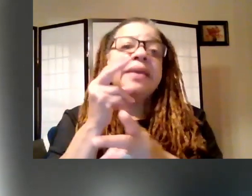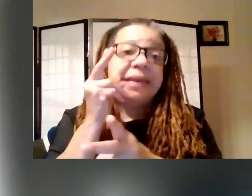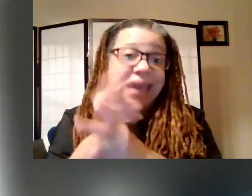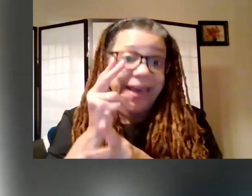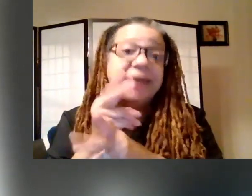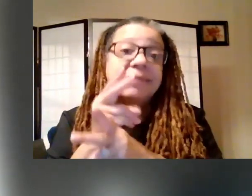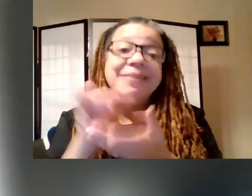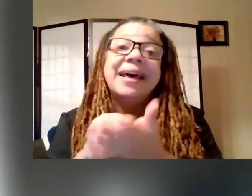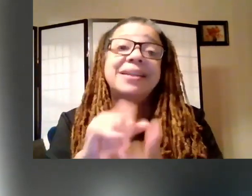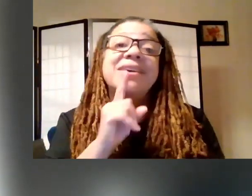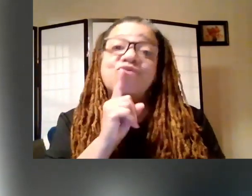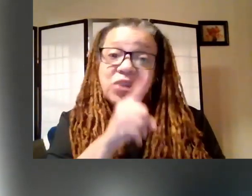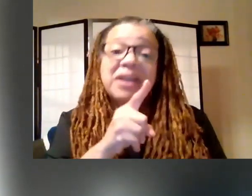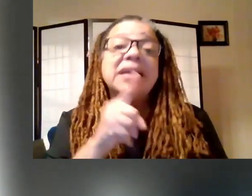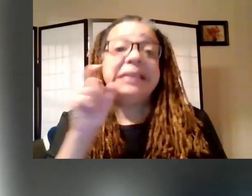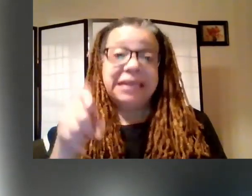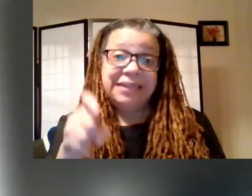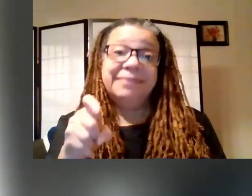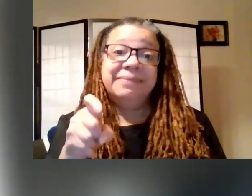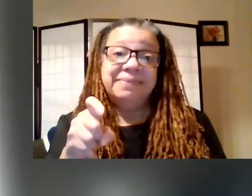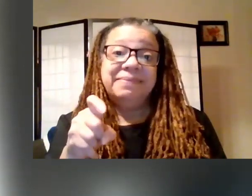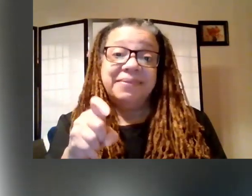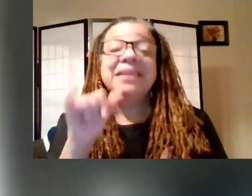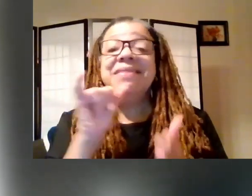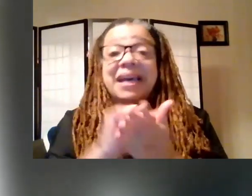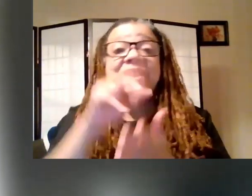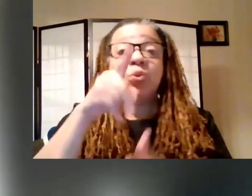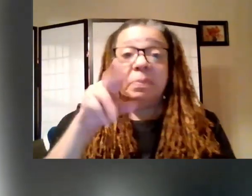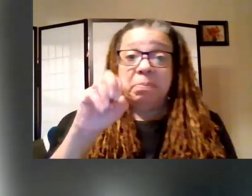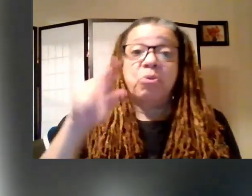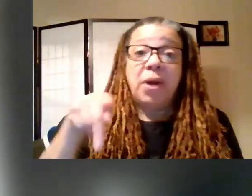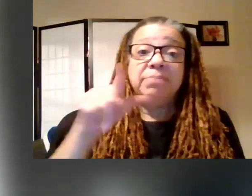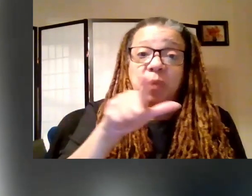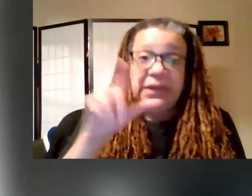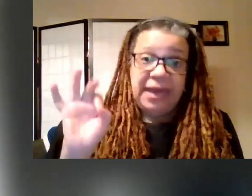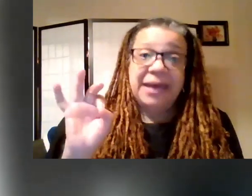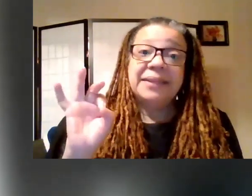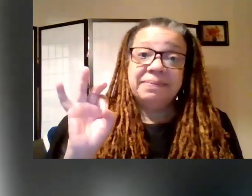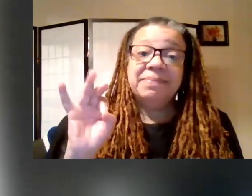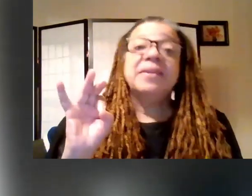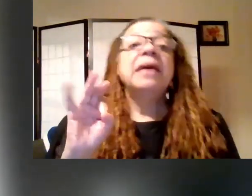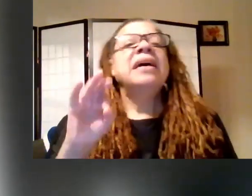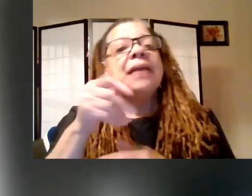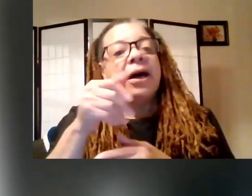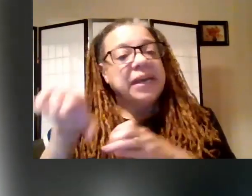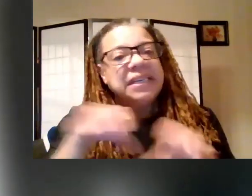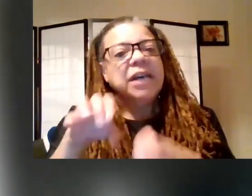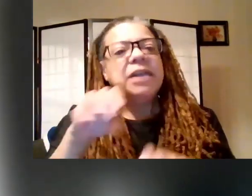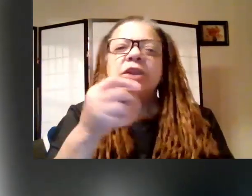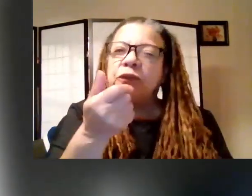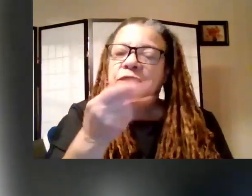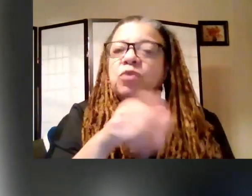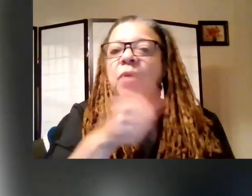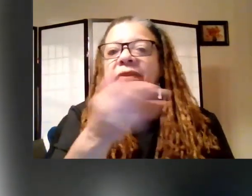needed. So that's the major provision of the ballot measure. It also does a few other things. There's